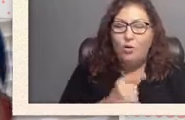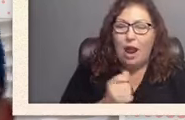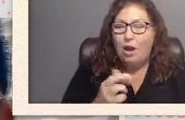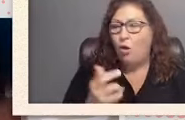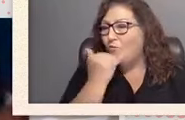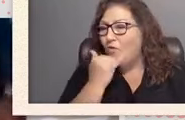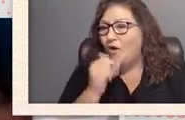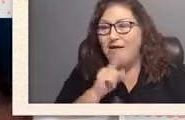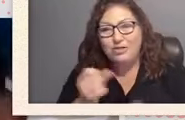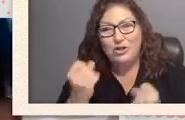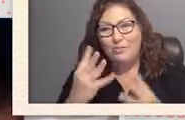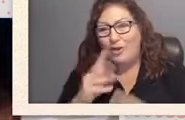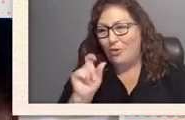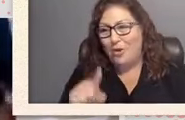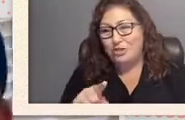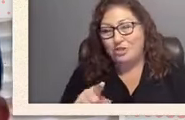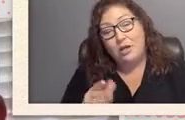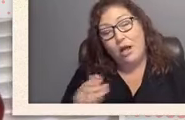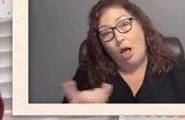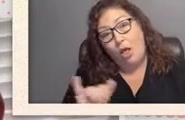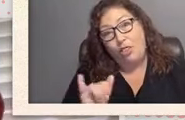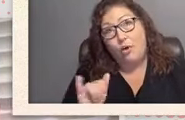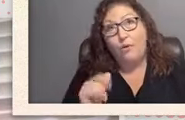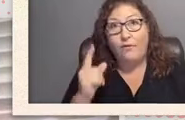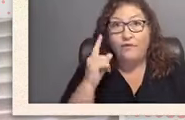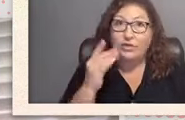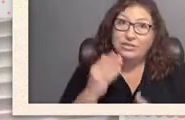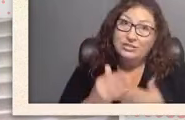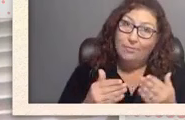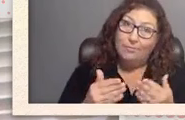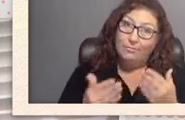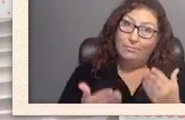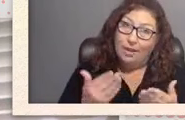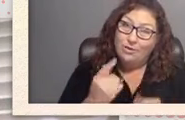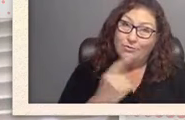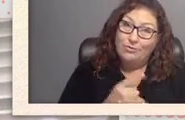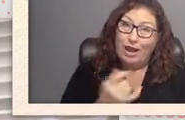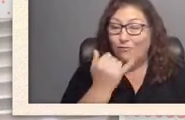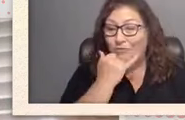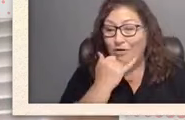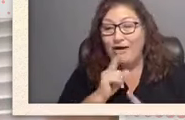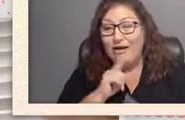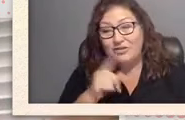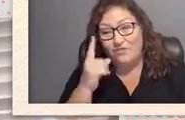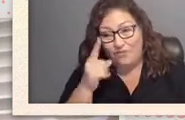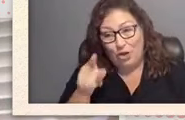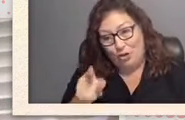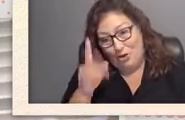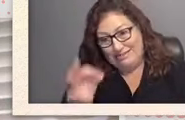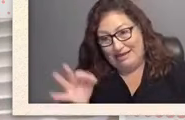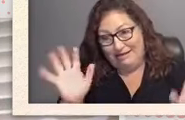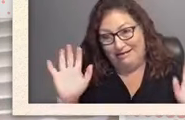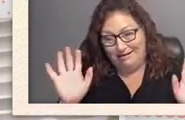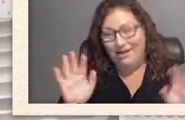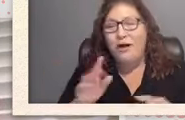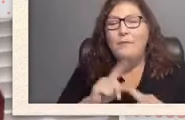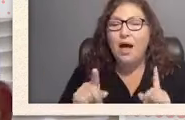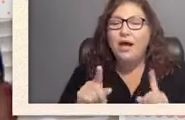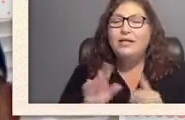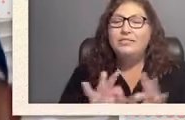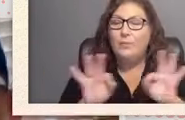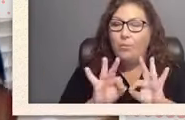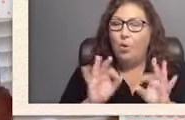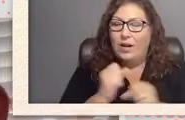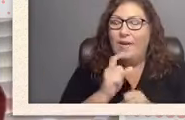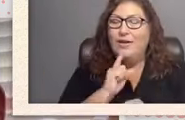these questions, although maybe for some there are right and wrong answers. That's for you to decide. But it's important to make sure that